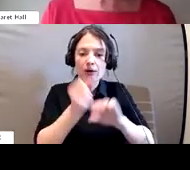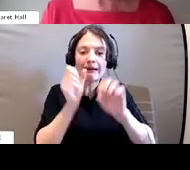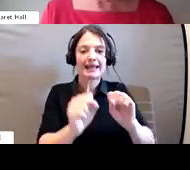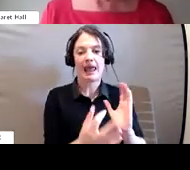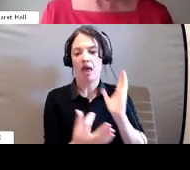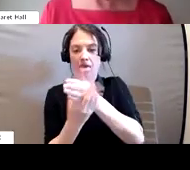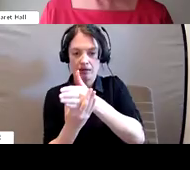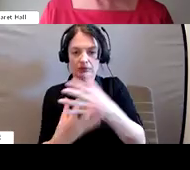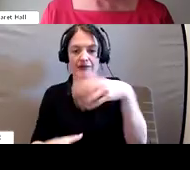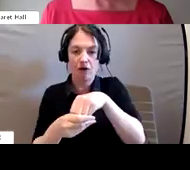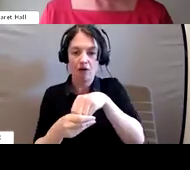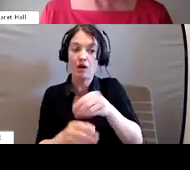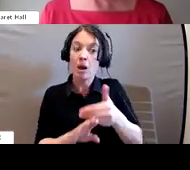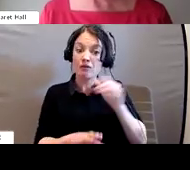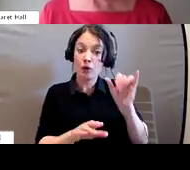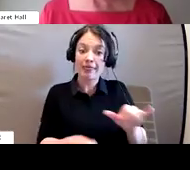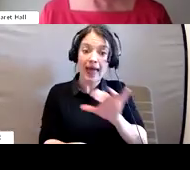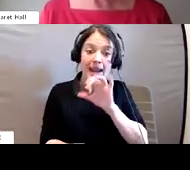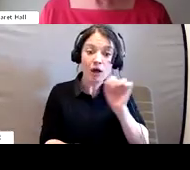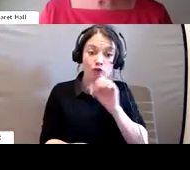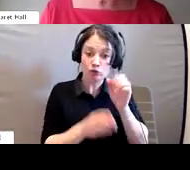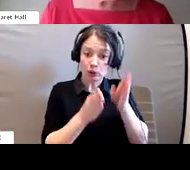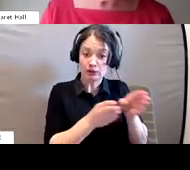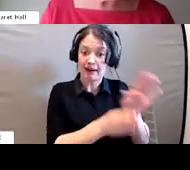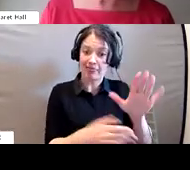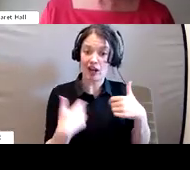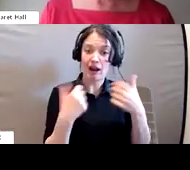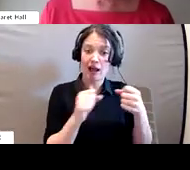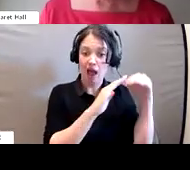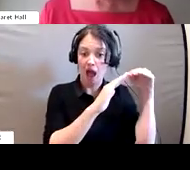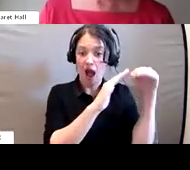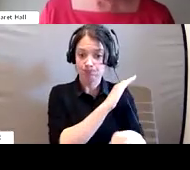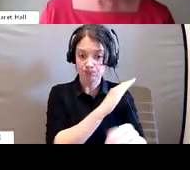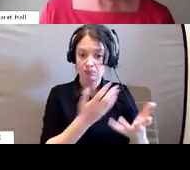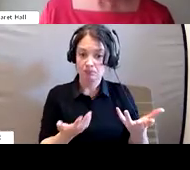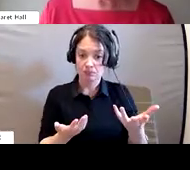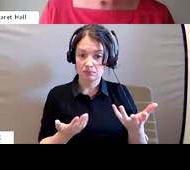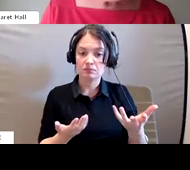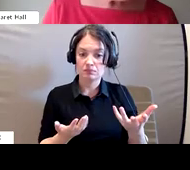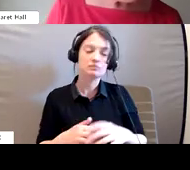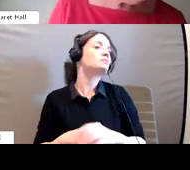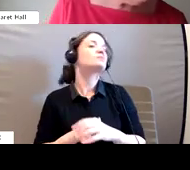a person's health declines to the extent that health authorities become involved.